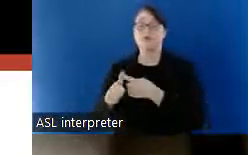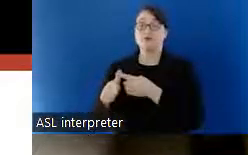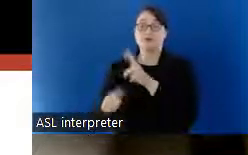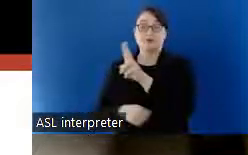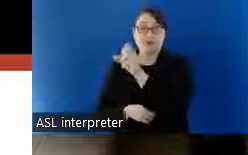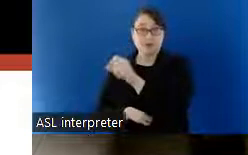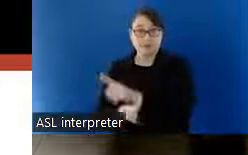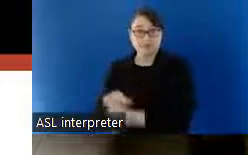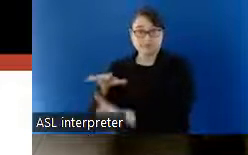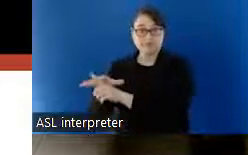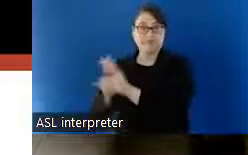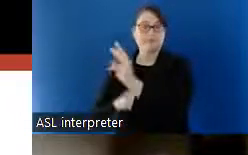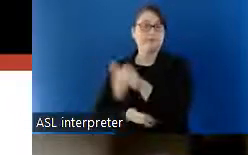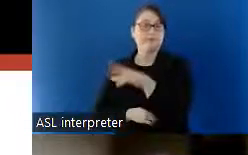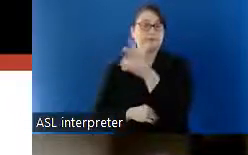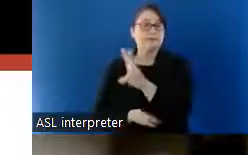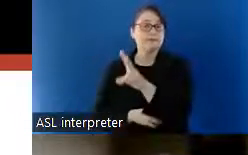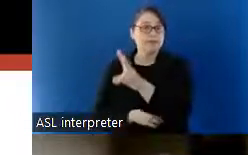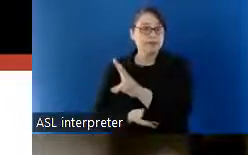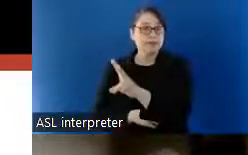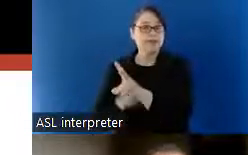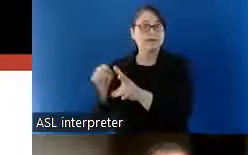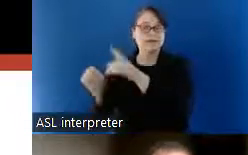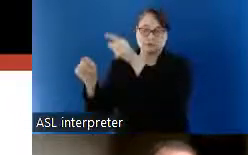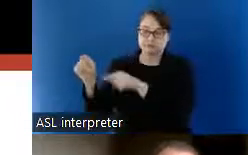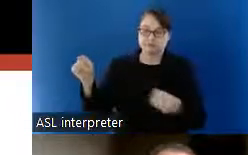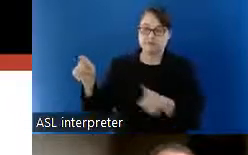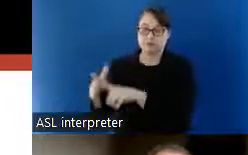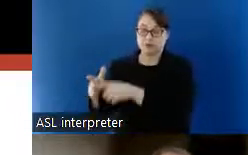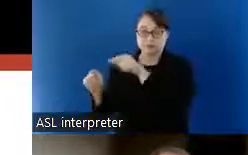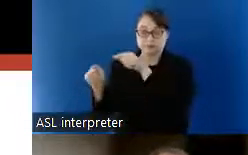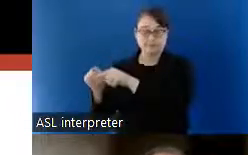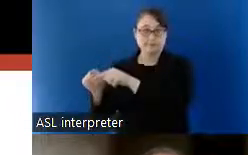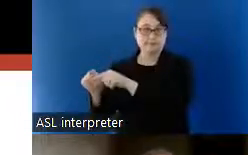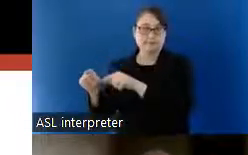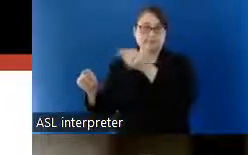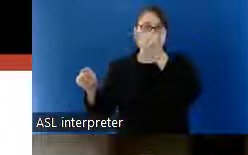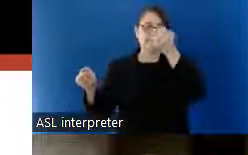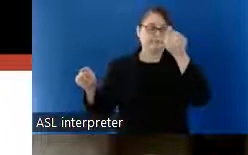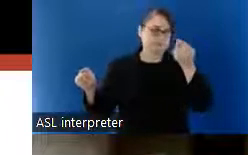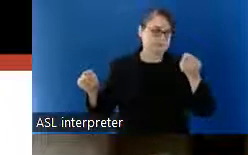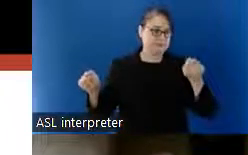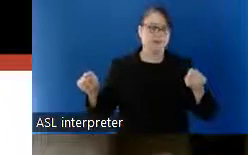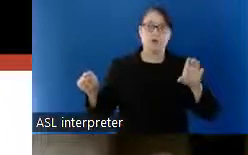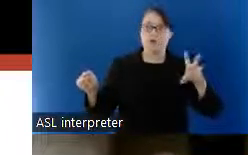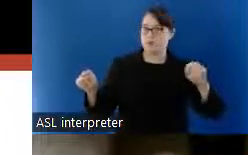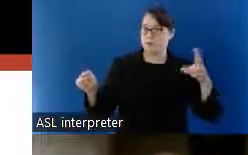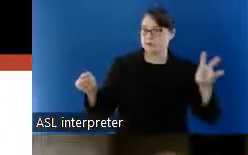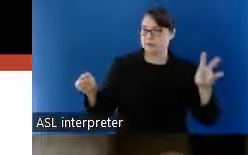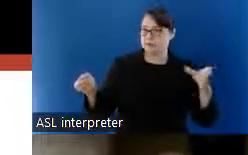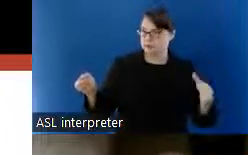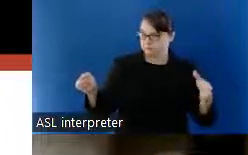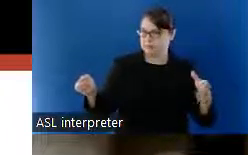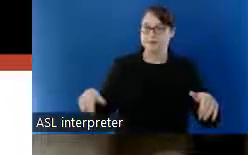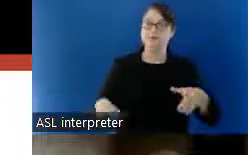believe, May 17th, and that's where this starts. And it goes through October 17th, I think, is the last day on this graph. You